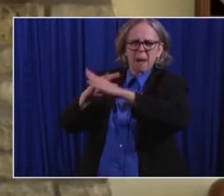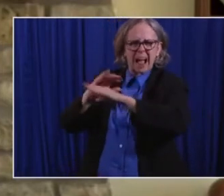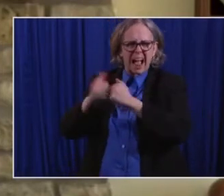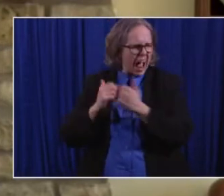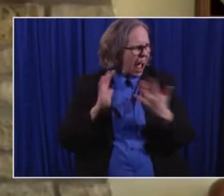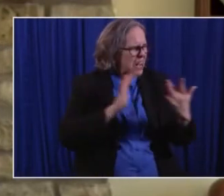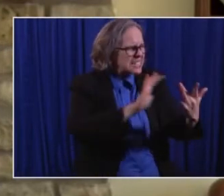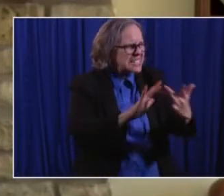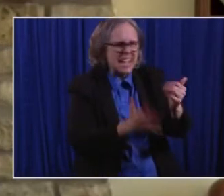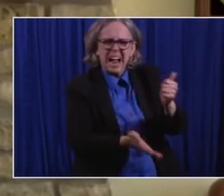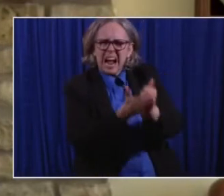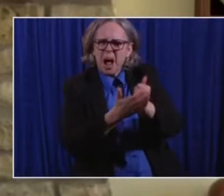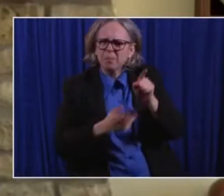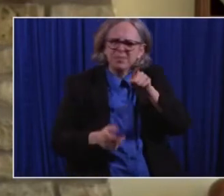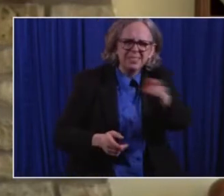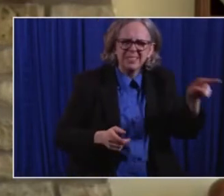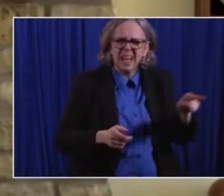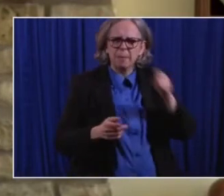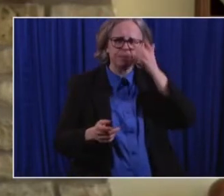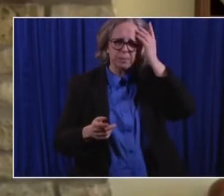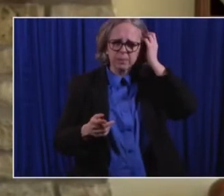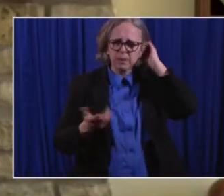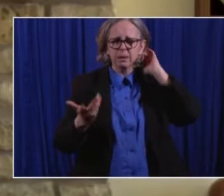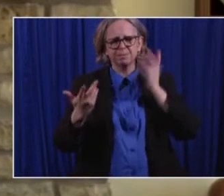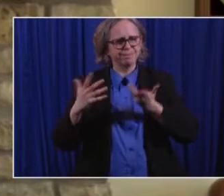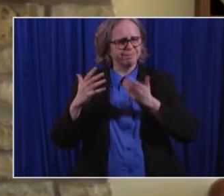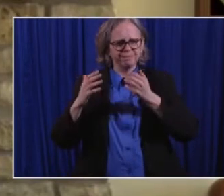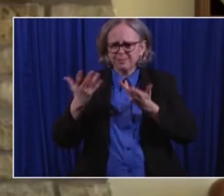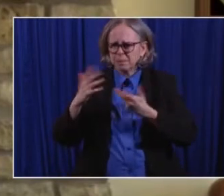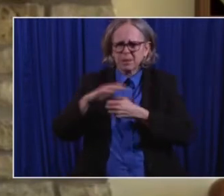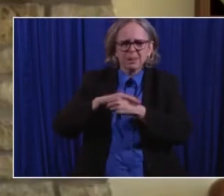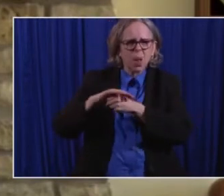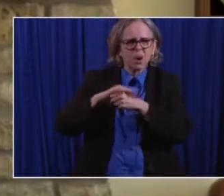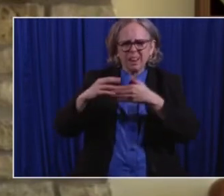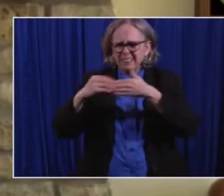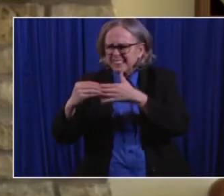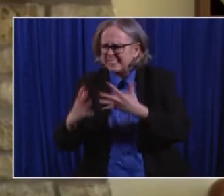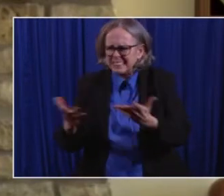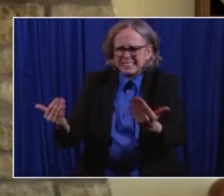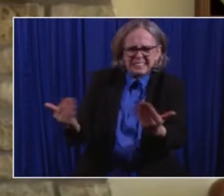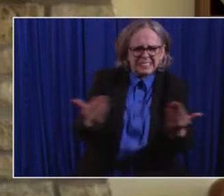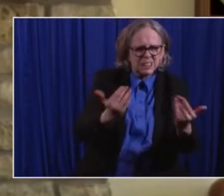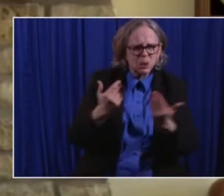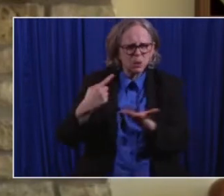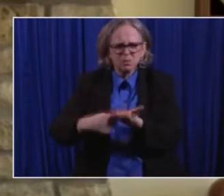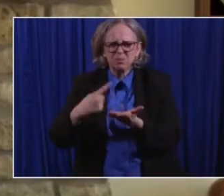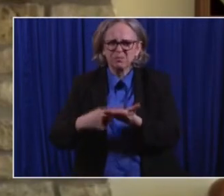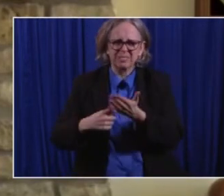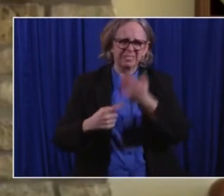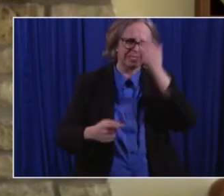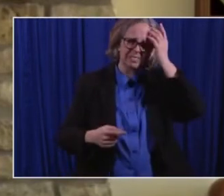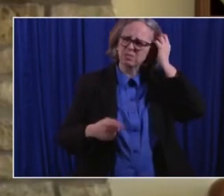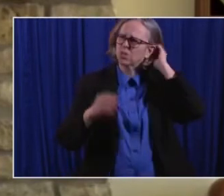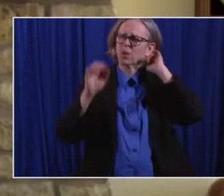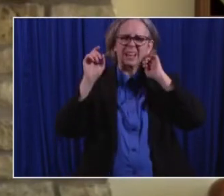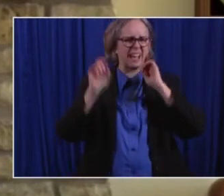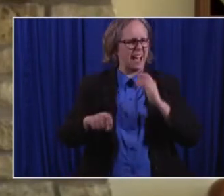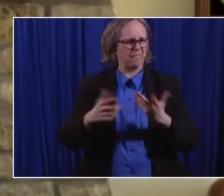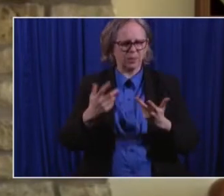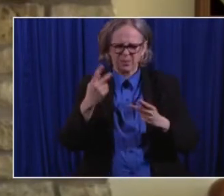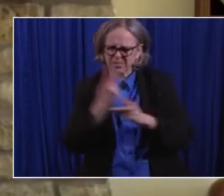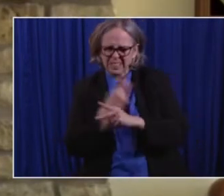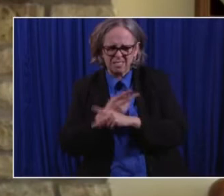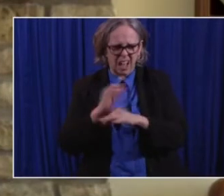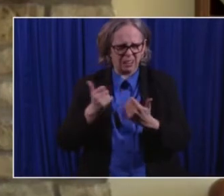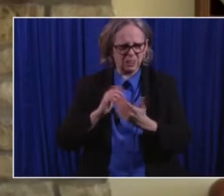are doing some great things. That work will continue as we try to reach those over the age of 65,